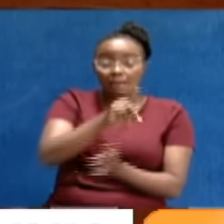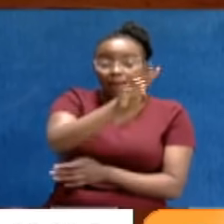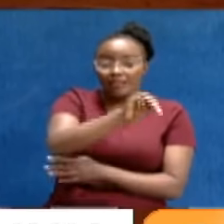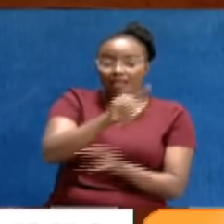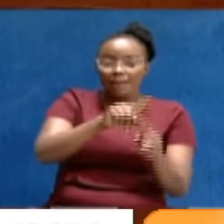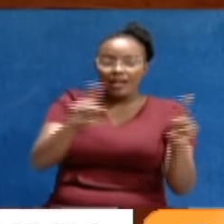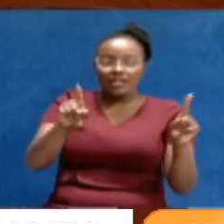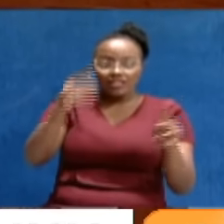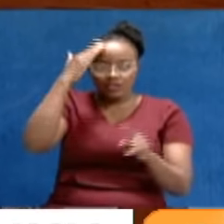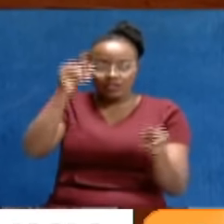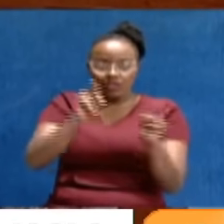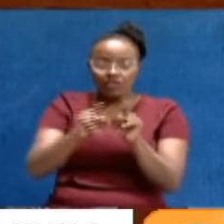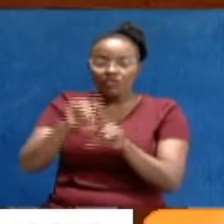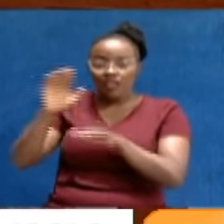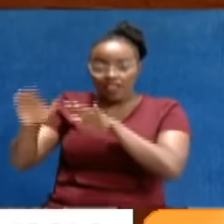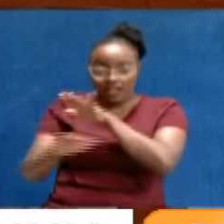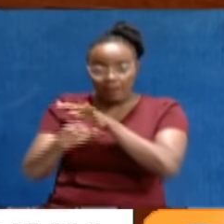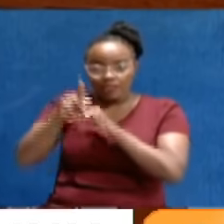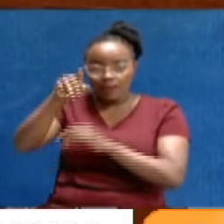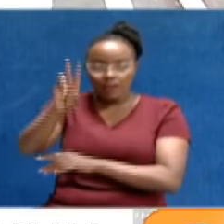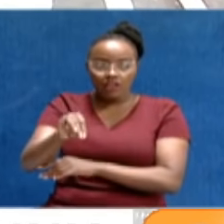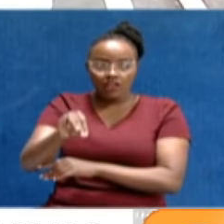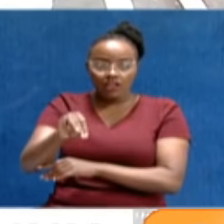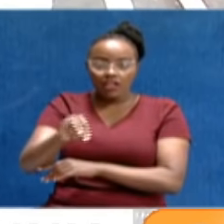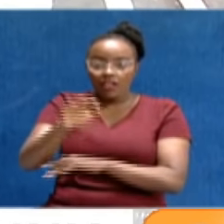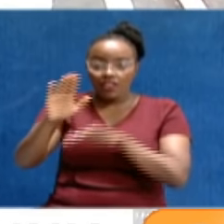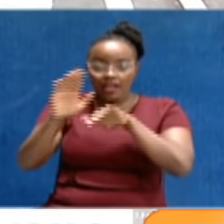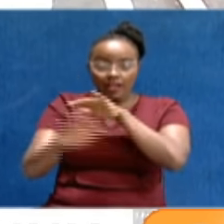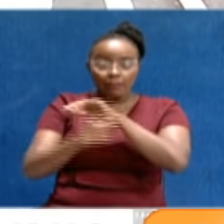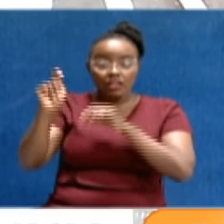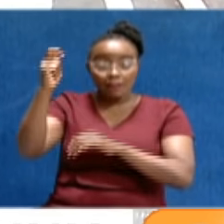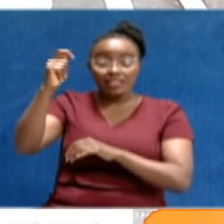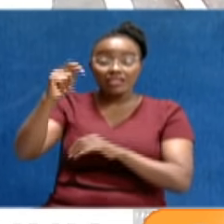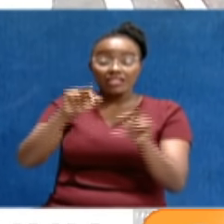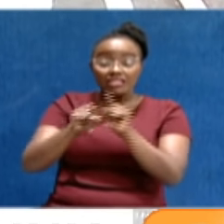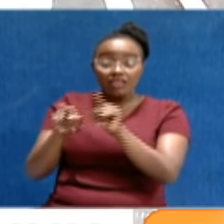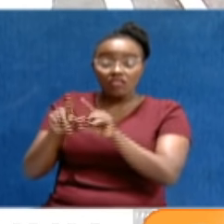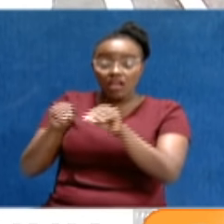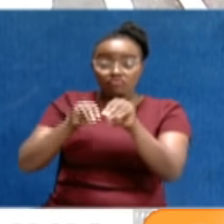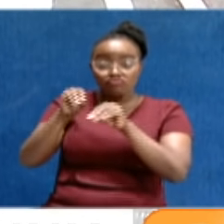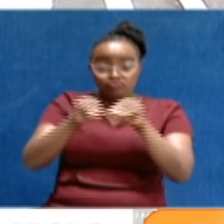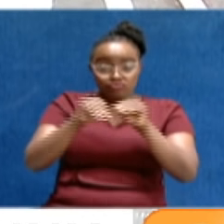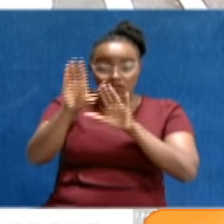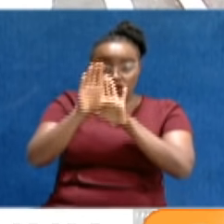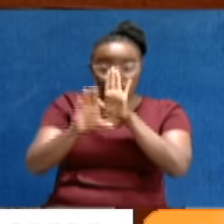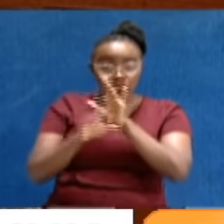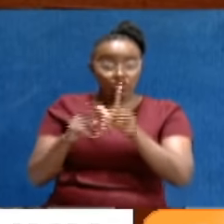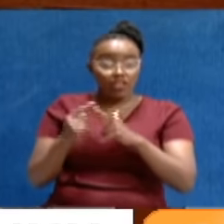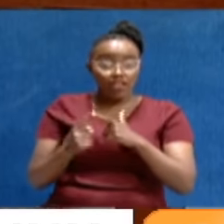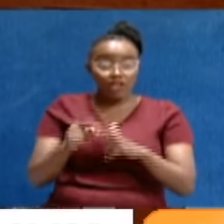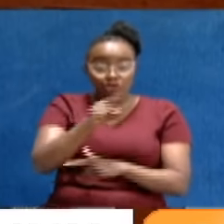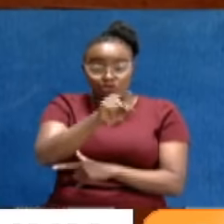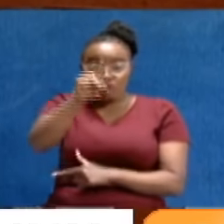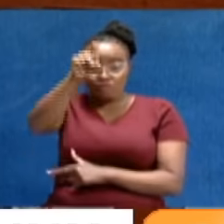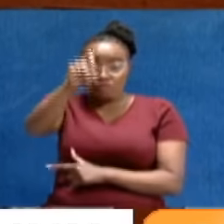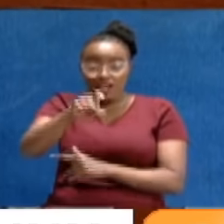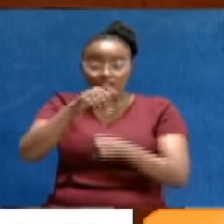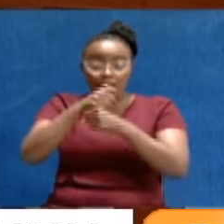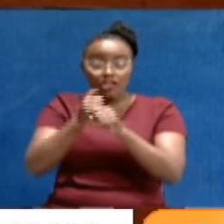minister, but in terms and of the deputy prime minister and the deputy president, in terms of making the constitution, you have